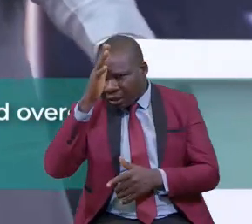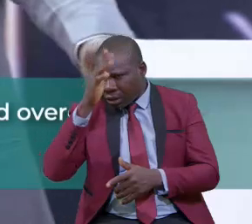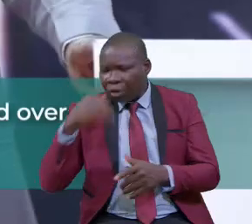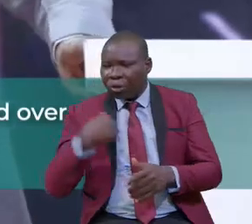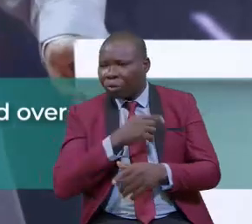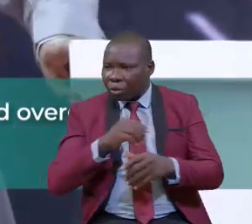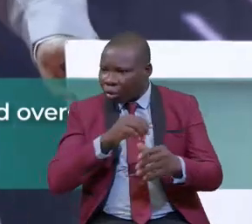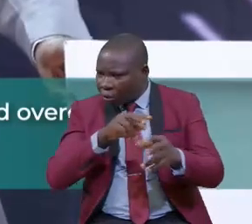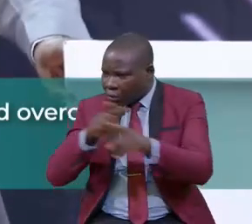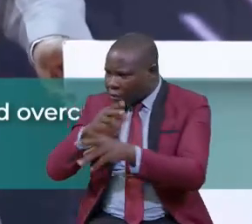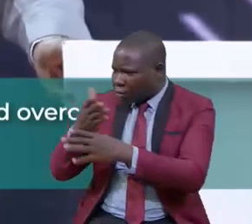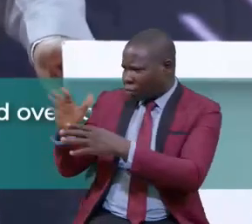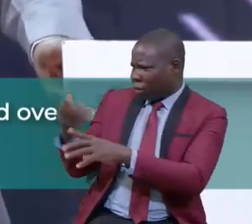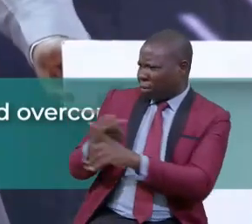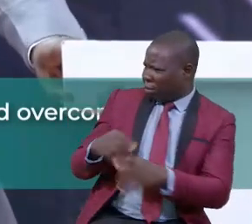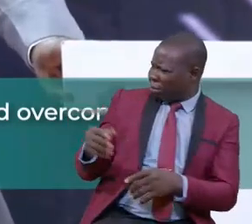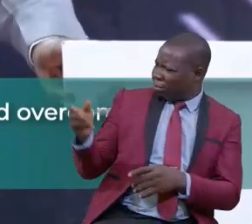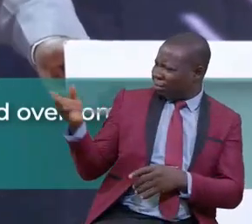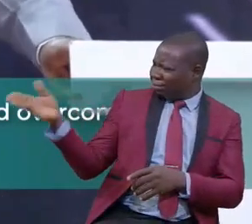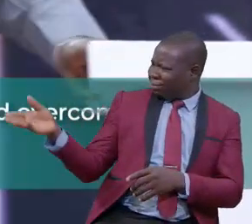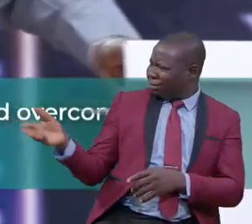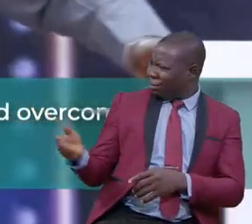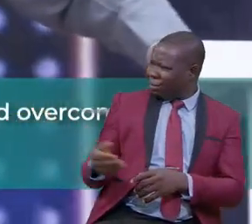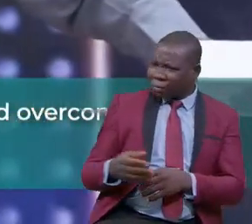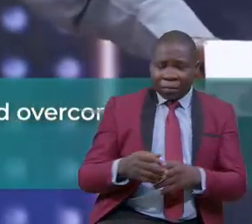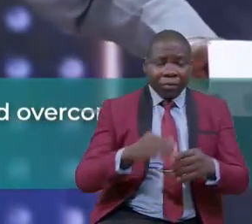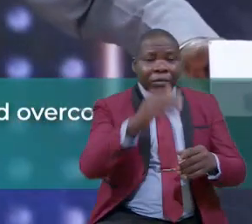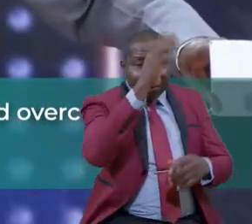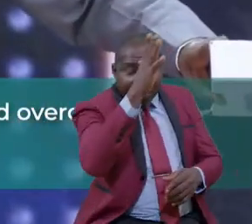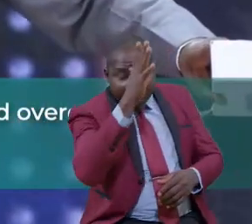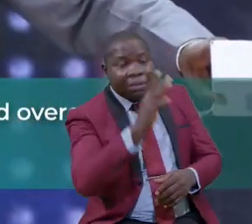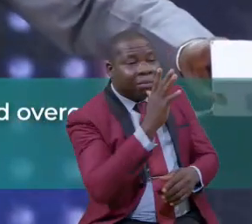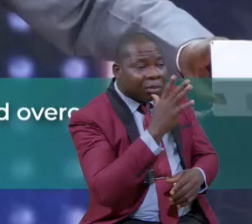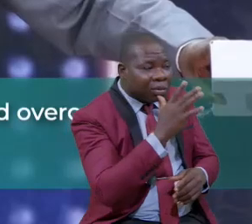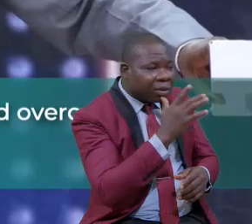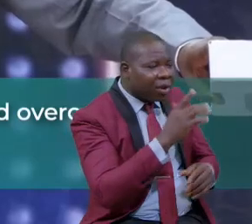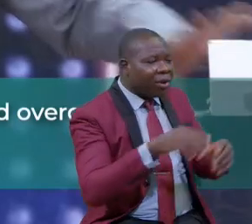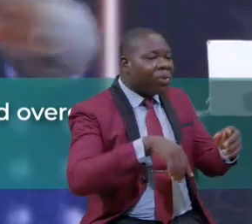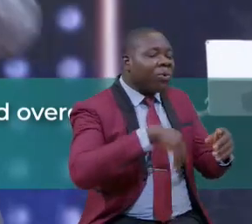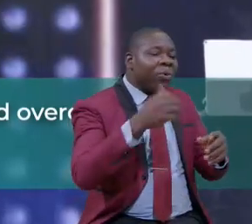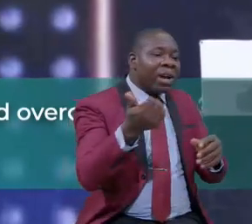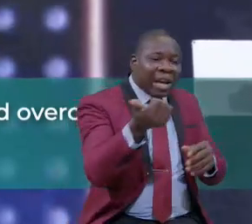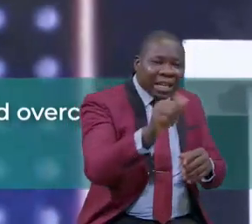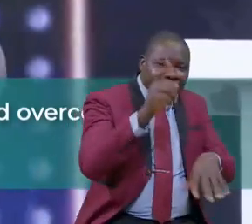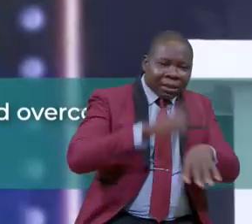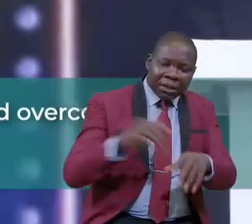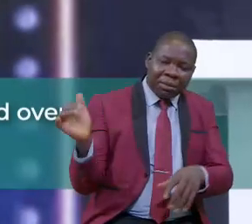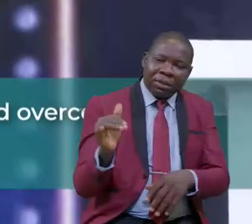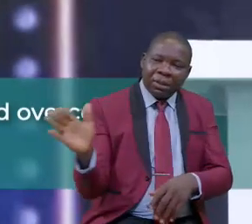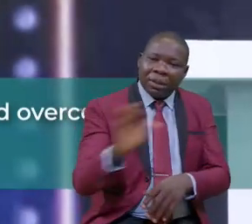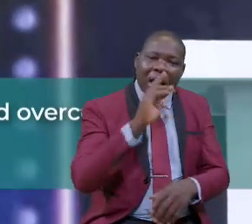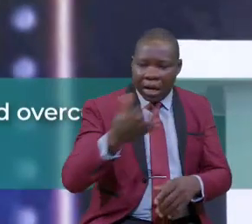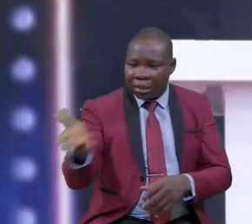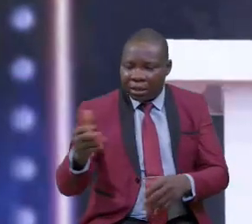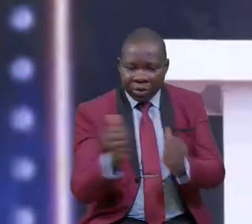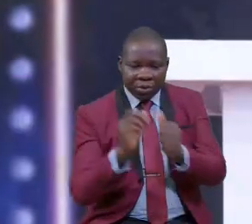mommy, whoever is there, whoever is not there, all fear is gone. How did we begin to